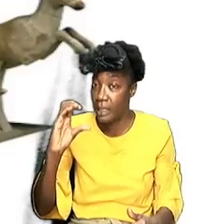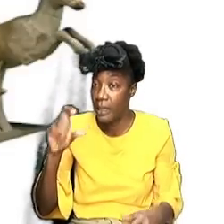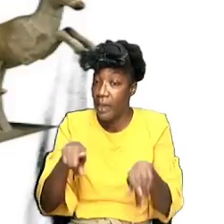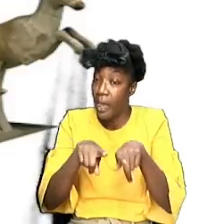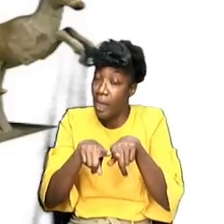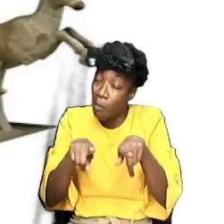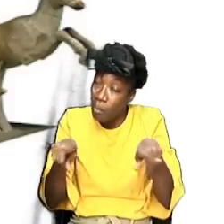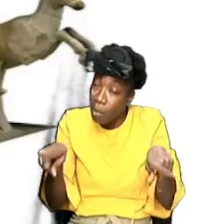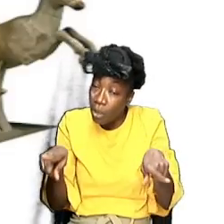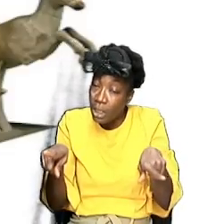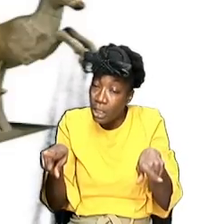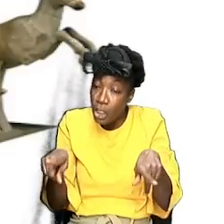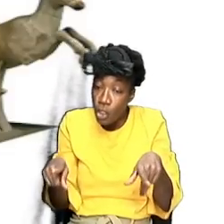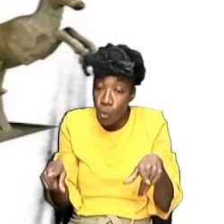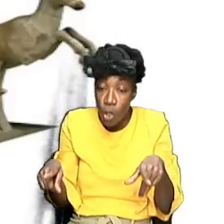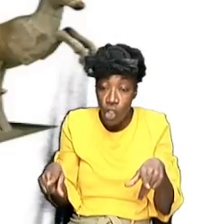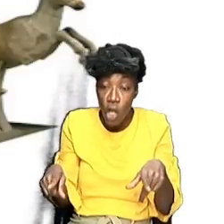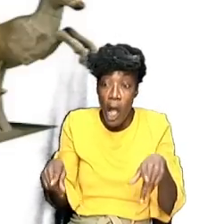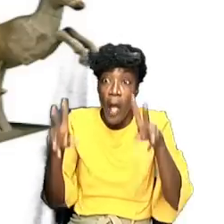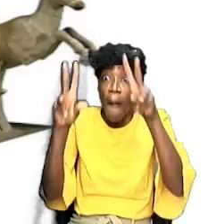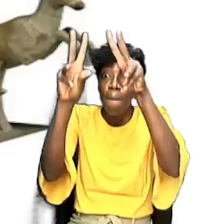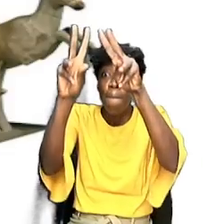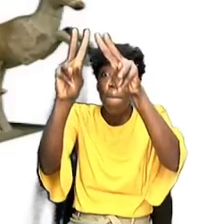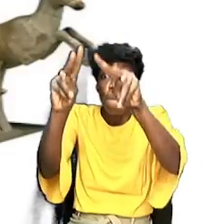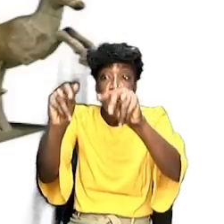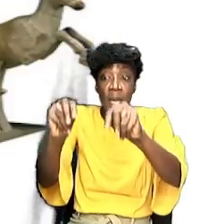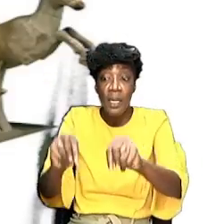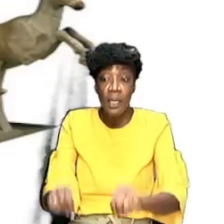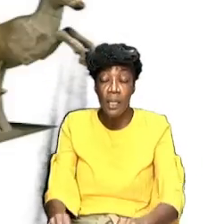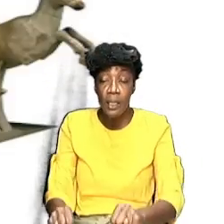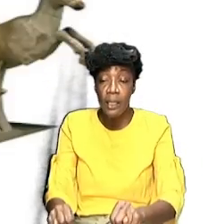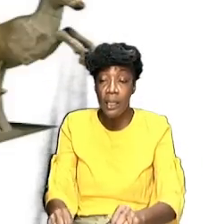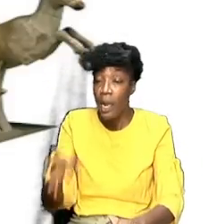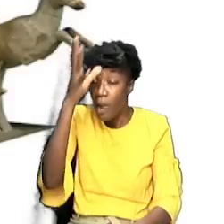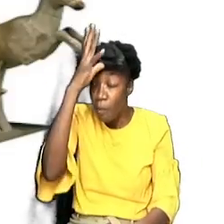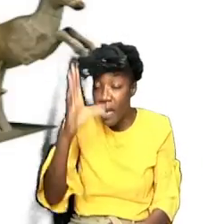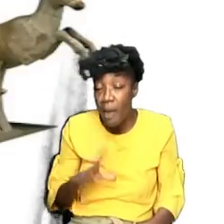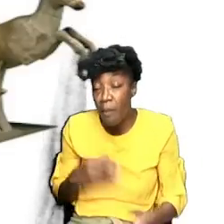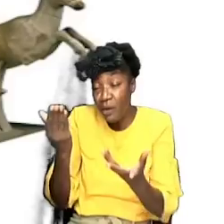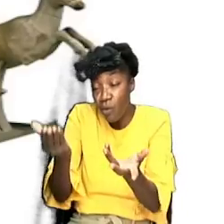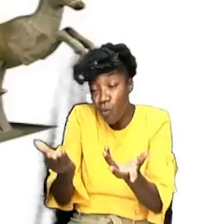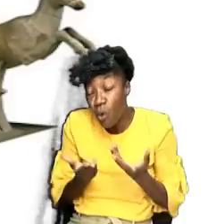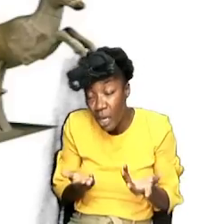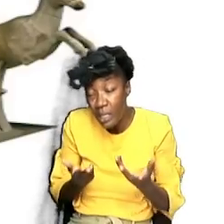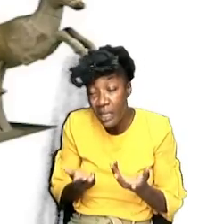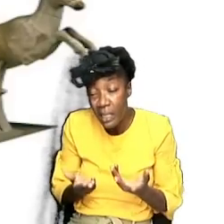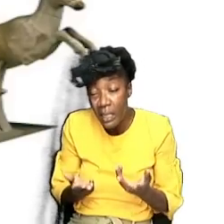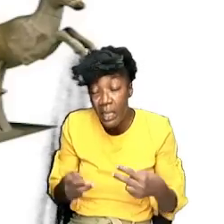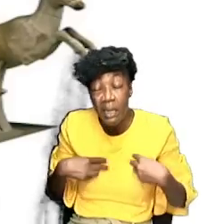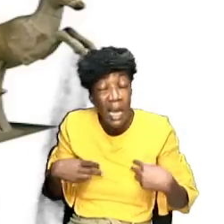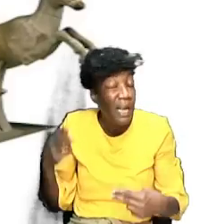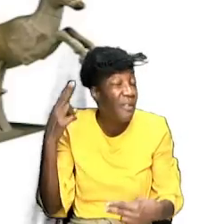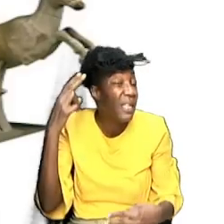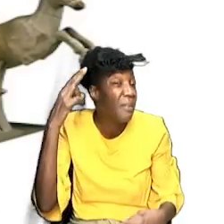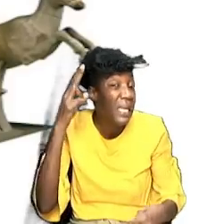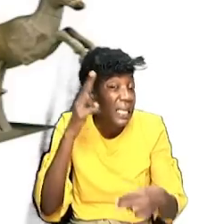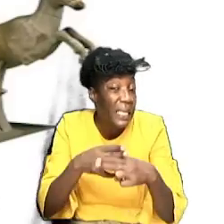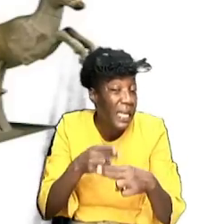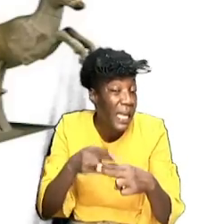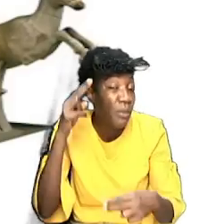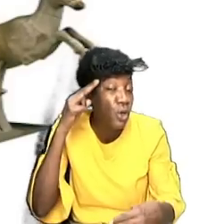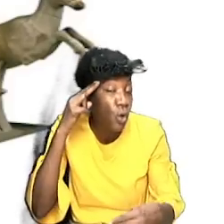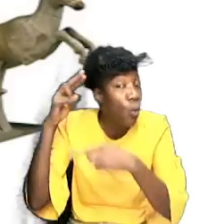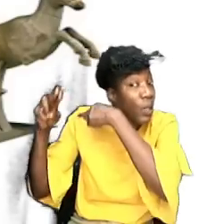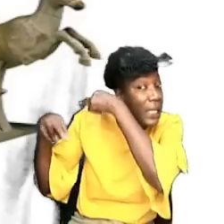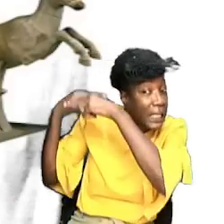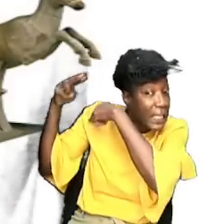it was burnt down. And when it was burnt down, it was burnt down by a man who wanted to have his name known in history. Now,